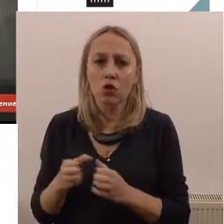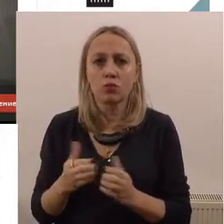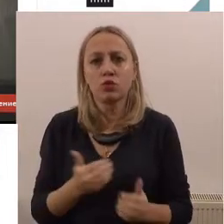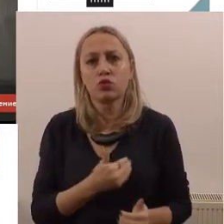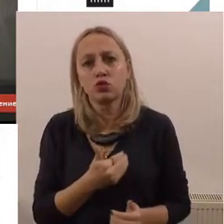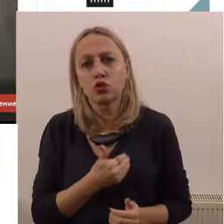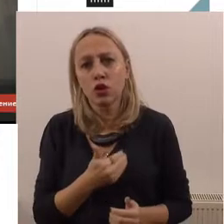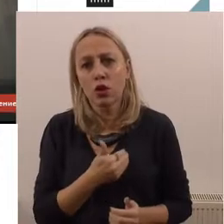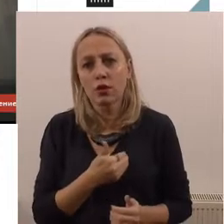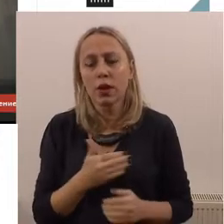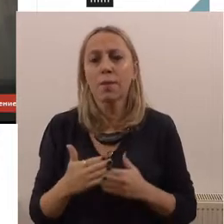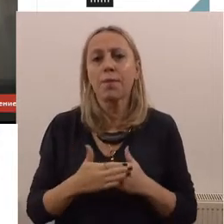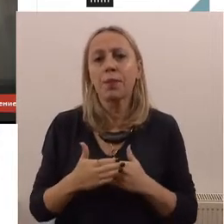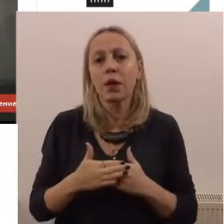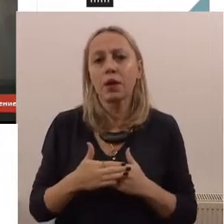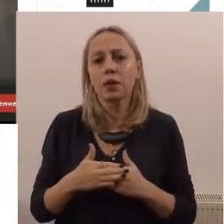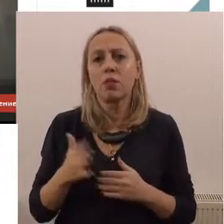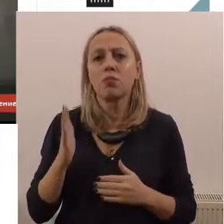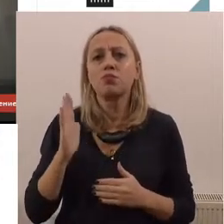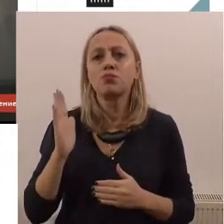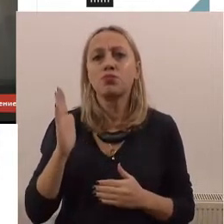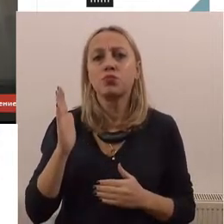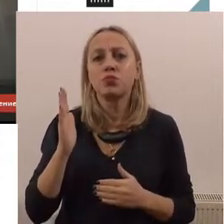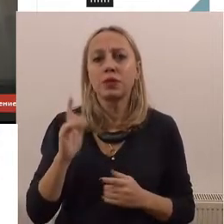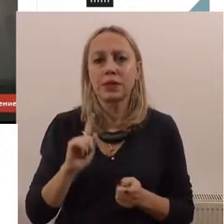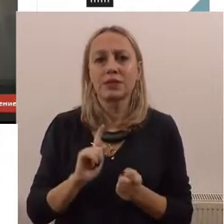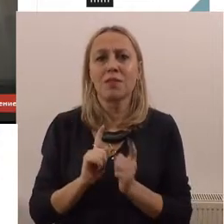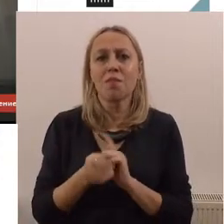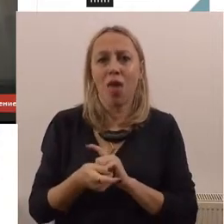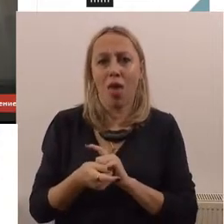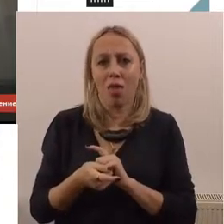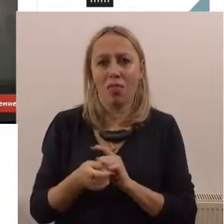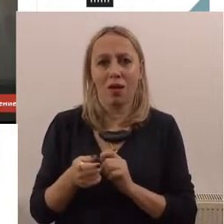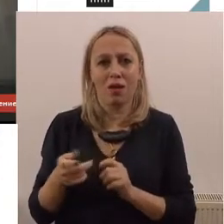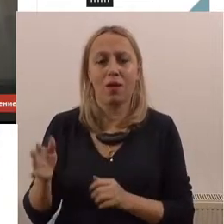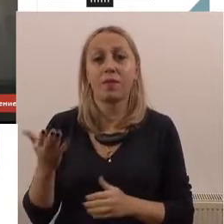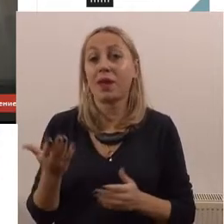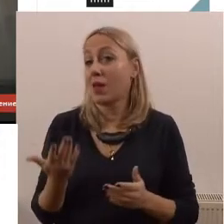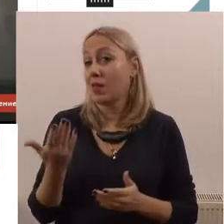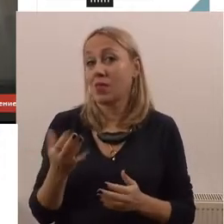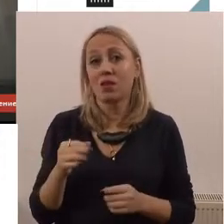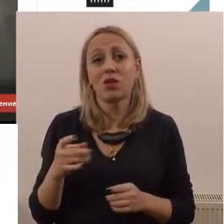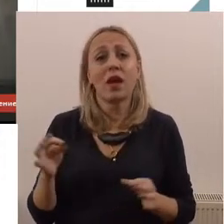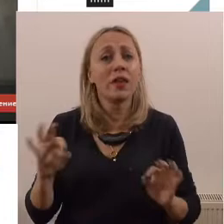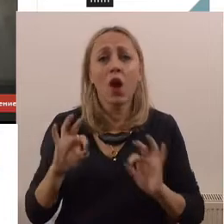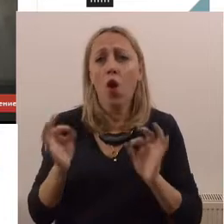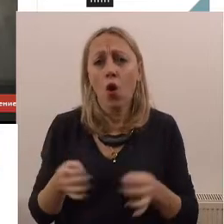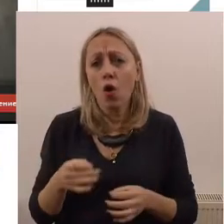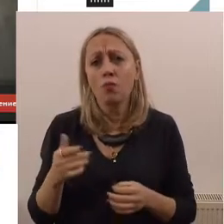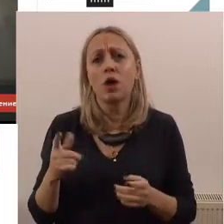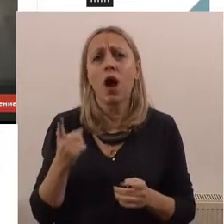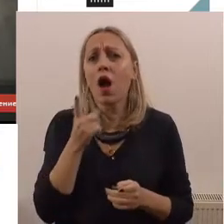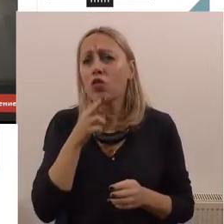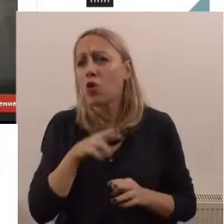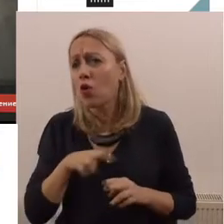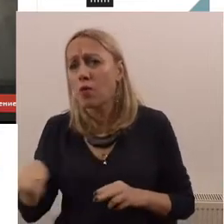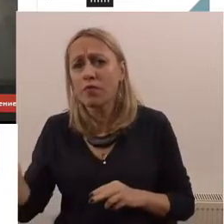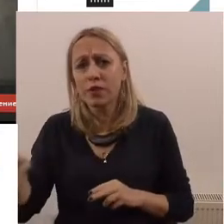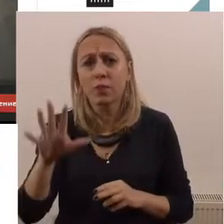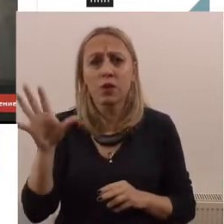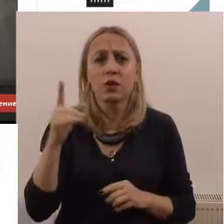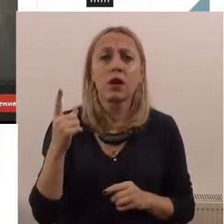in order to run those meetings with museum attendants, you need to have a small groups meeting right before their shift